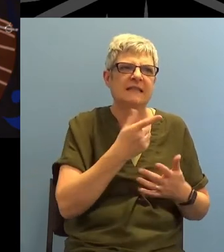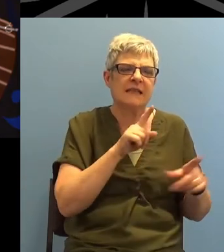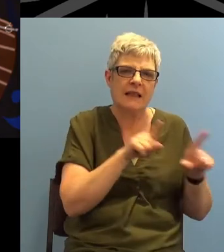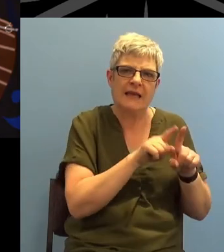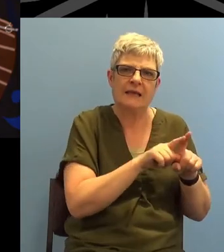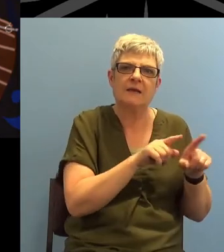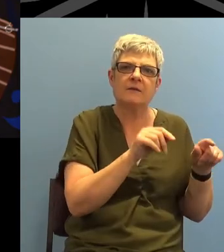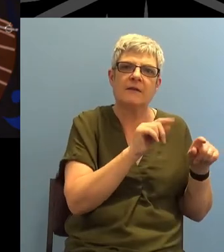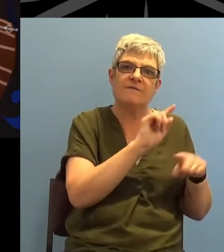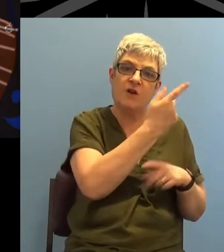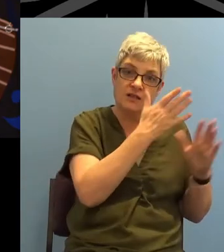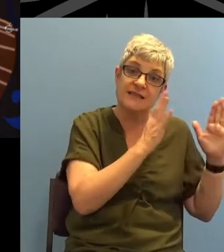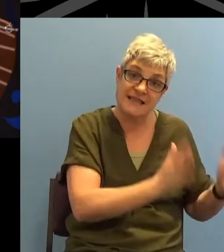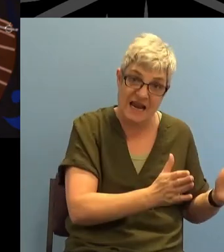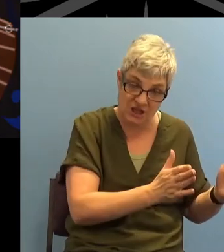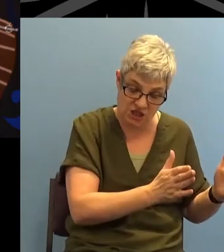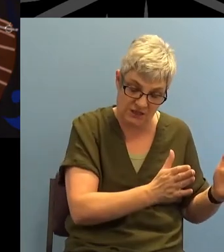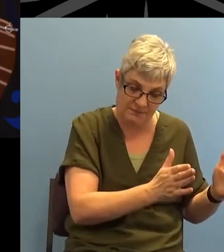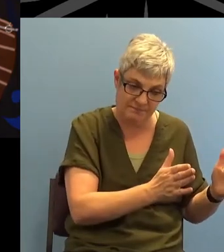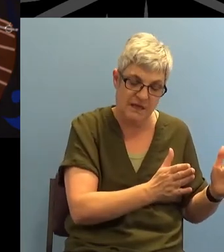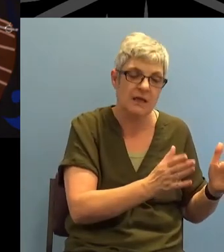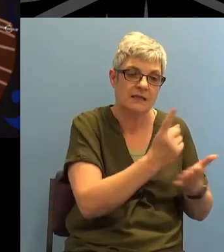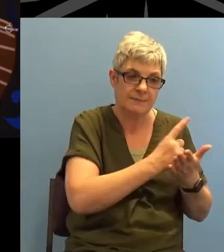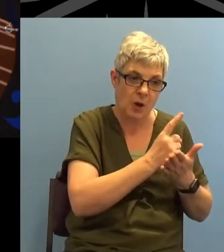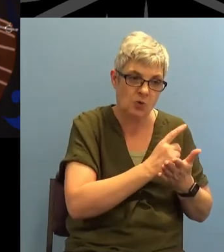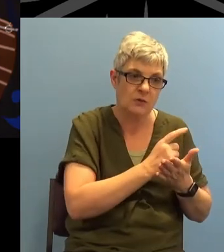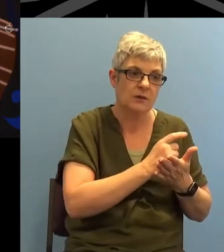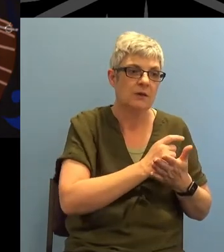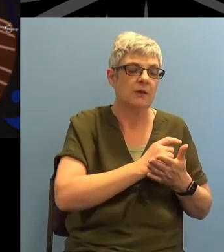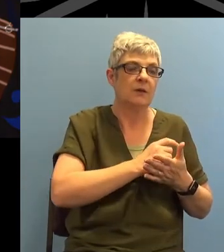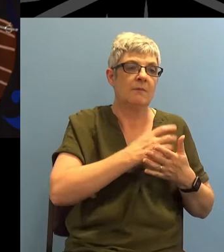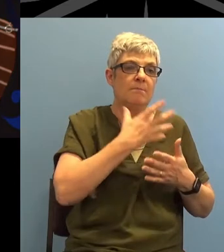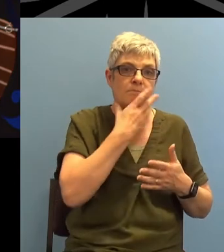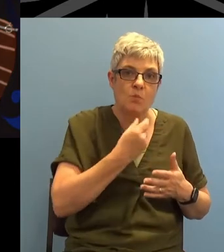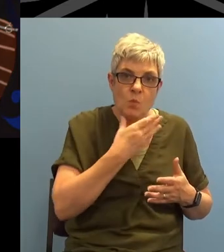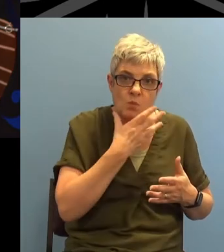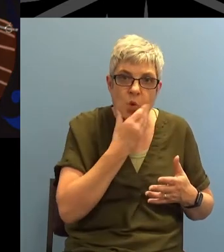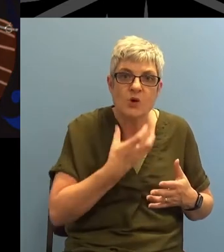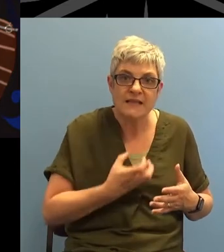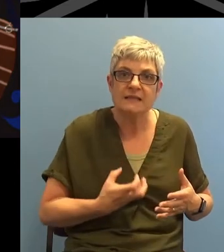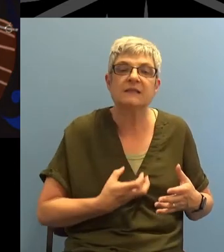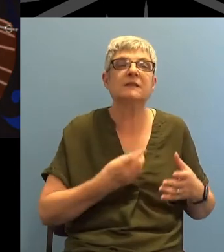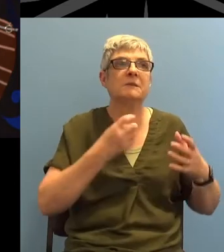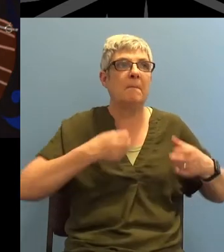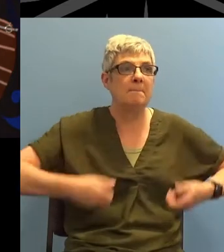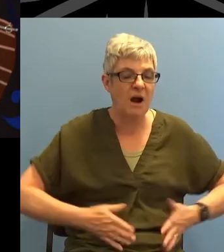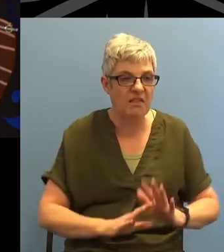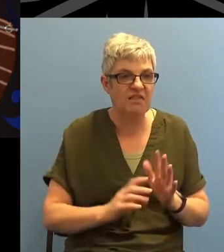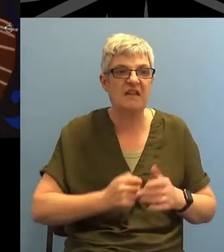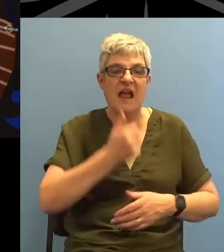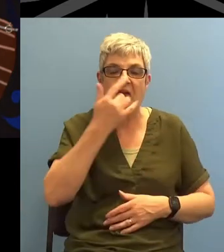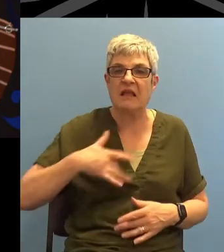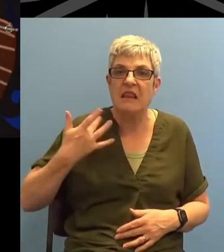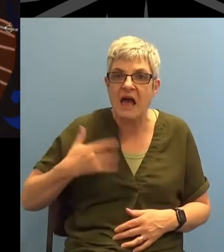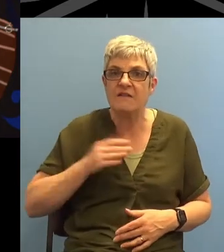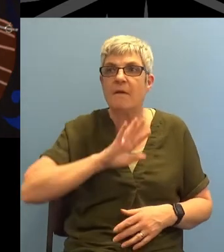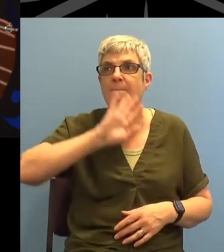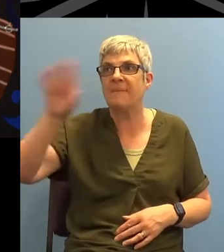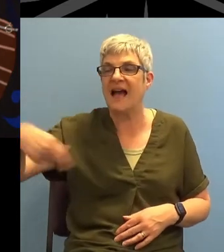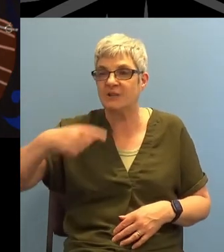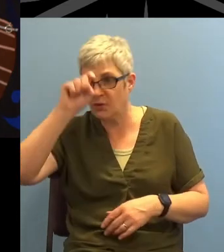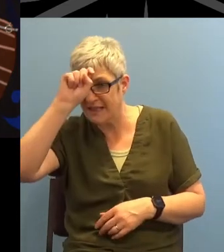first section of this book. It's all about Moses, his birth, his upbringing, his early life, his return to Egypt,